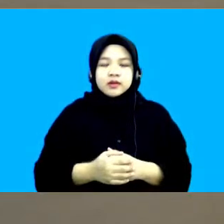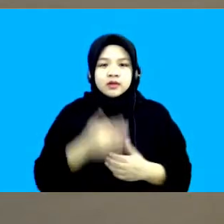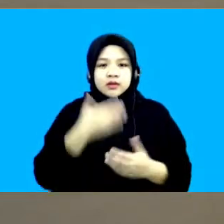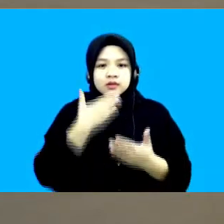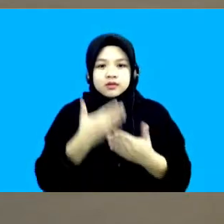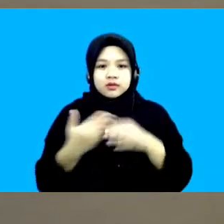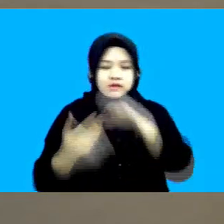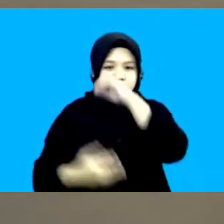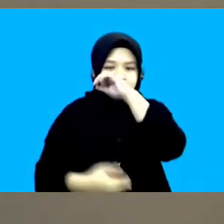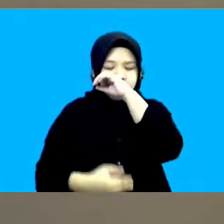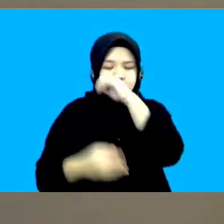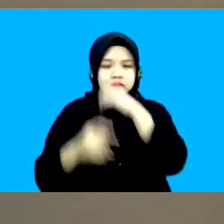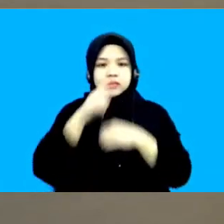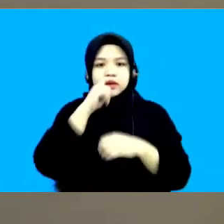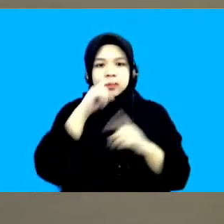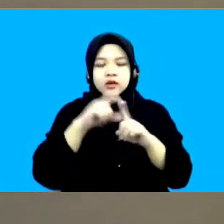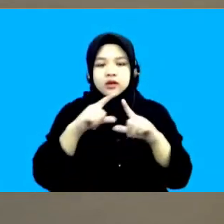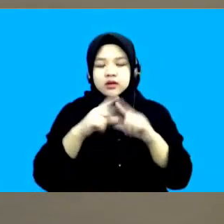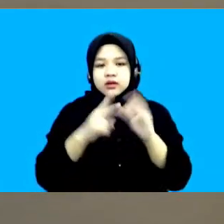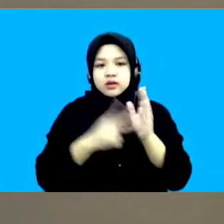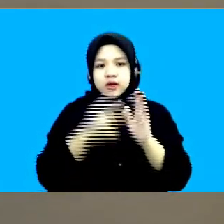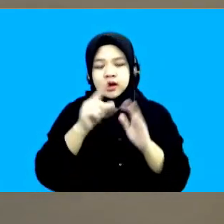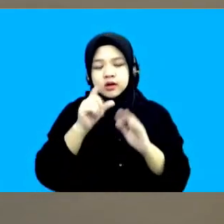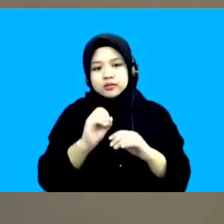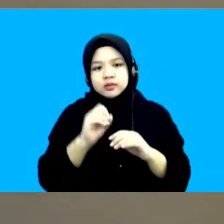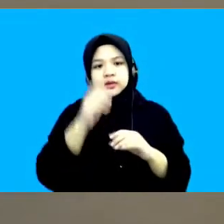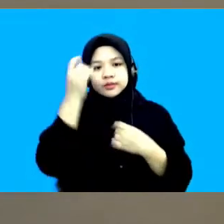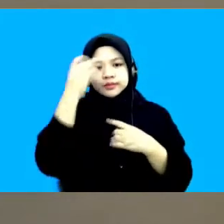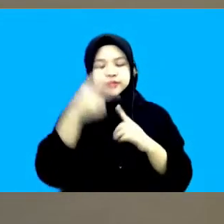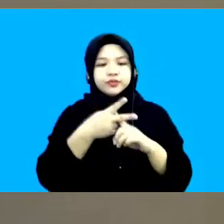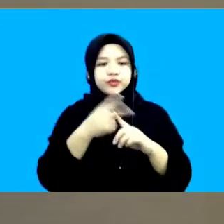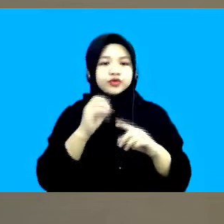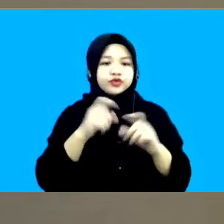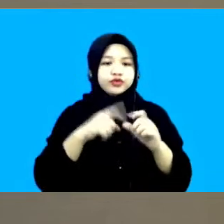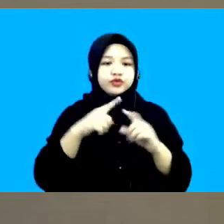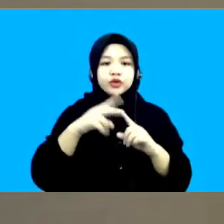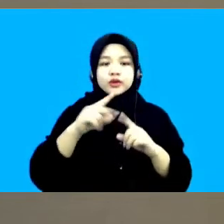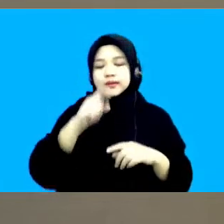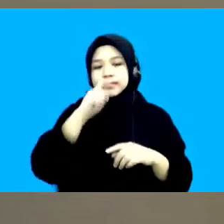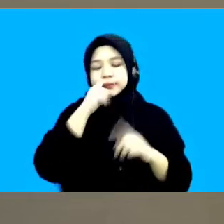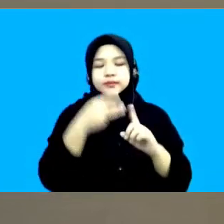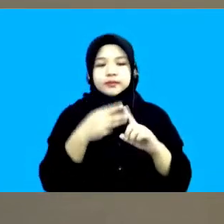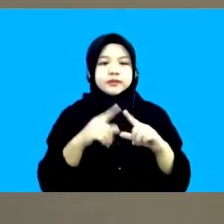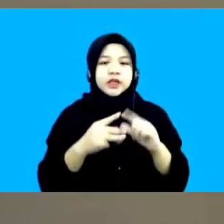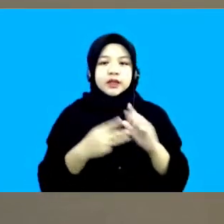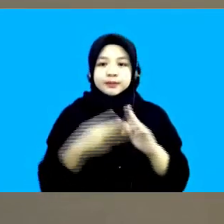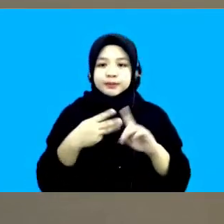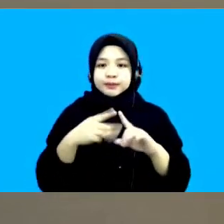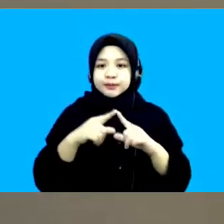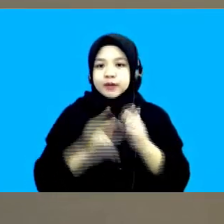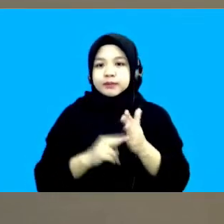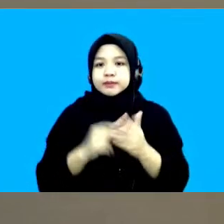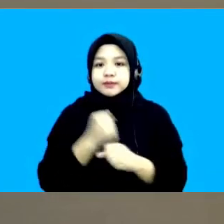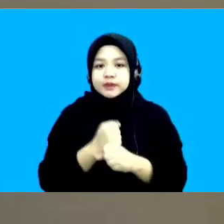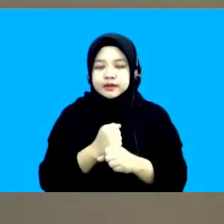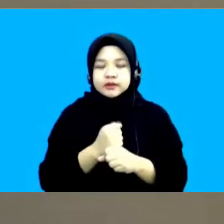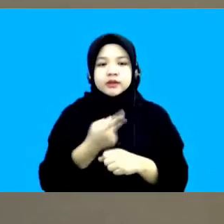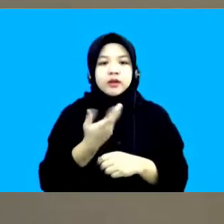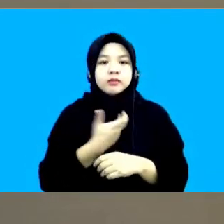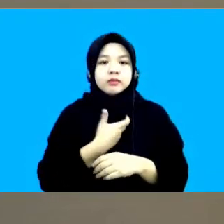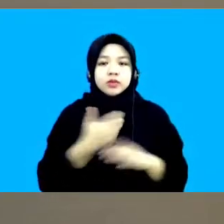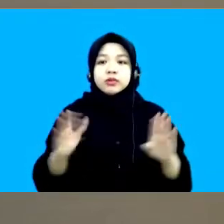be wrong, but at least MPI will be very useful as a foundation for poverty